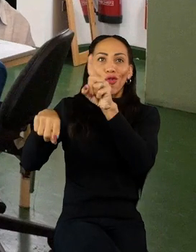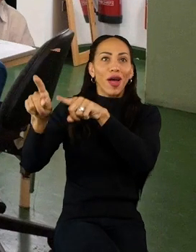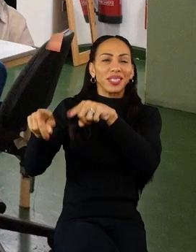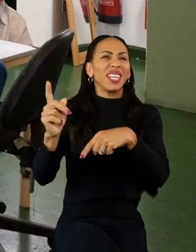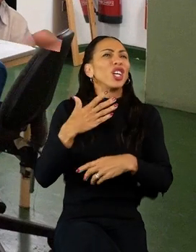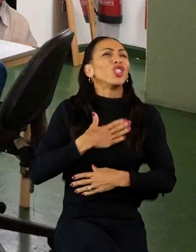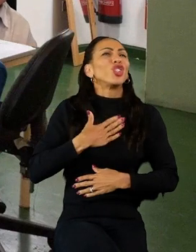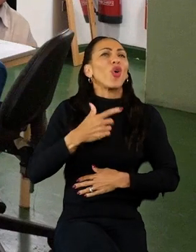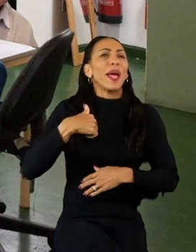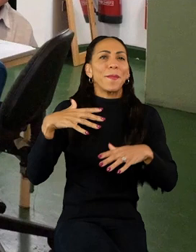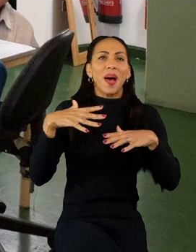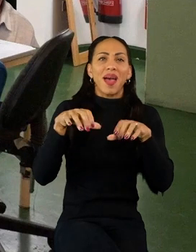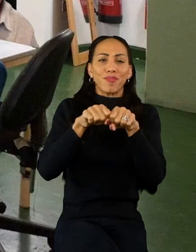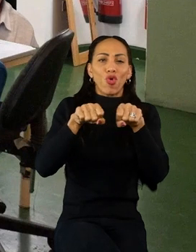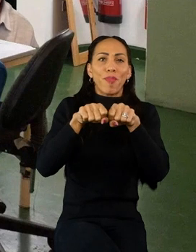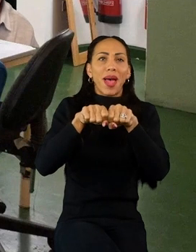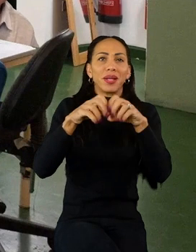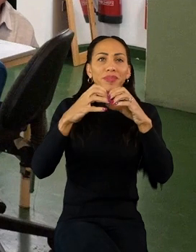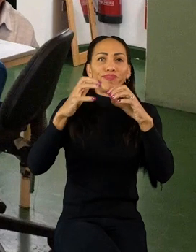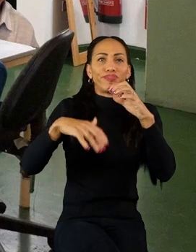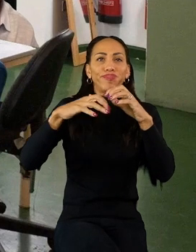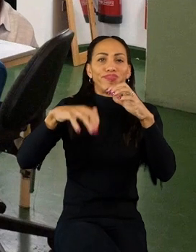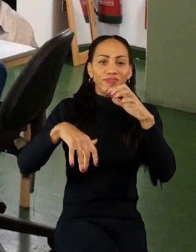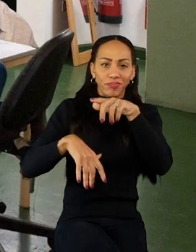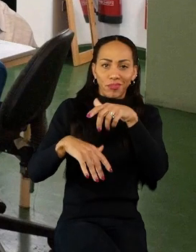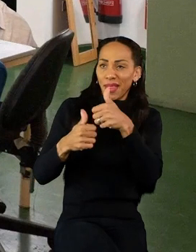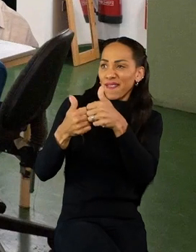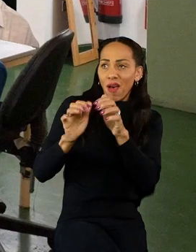It was interesting to see all that. So I think I've got a bit of an interrupted network there.